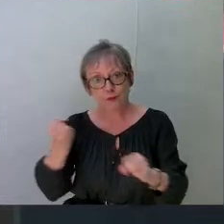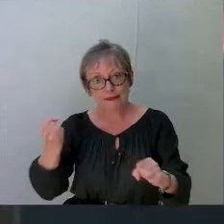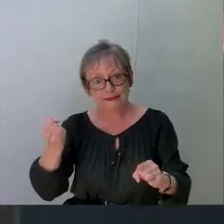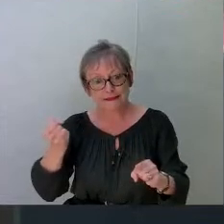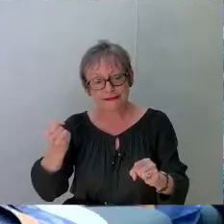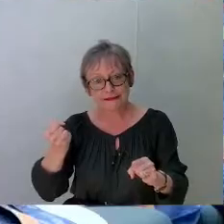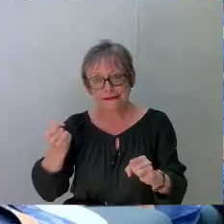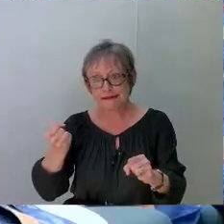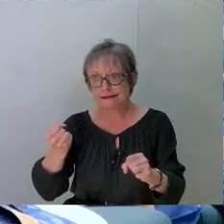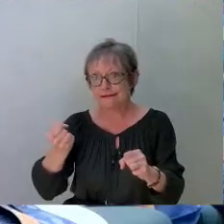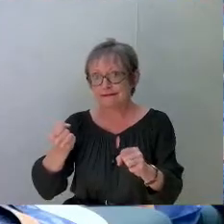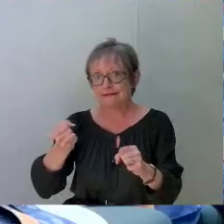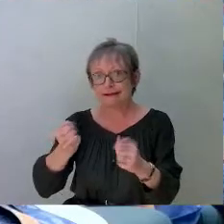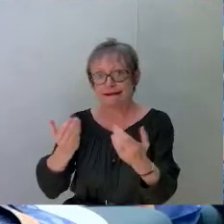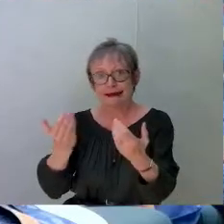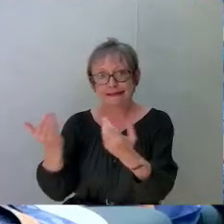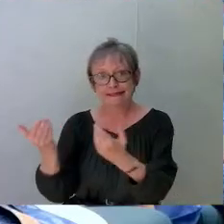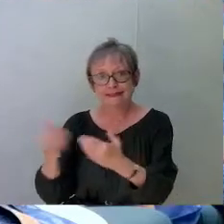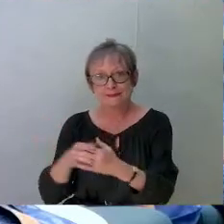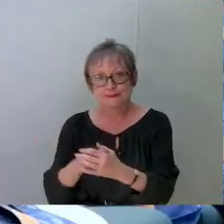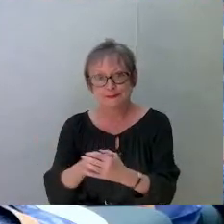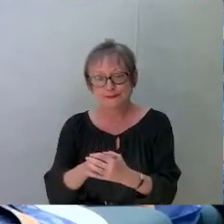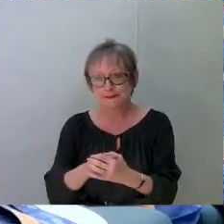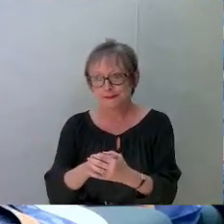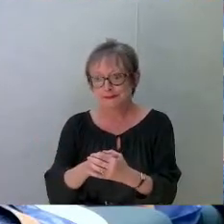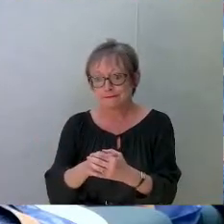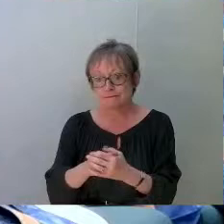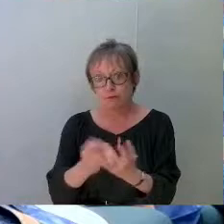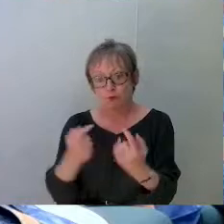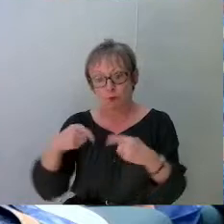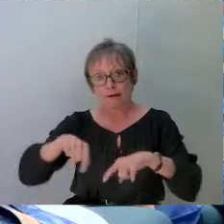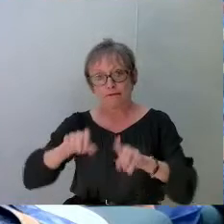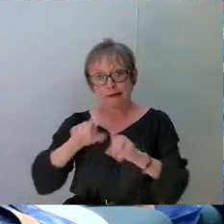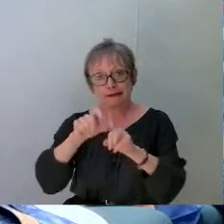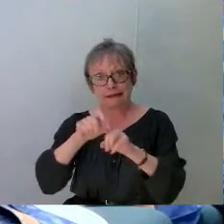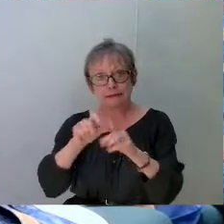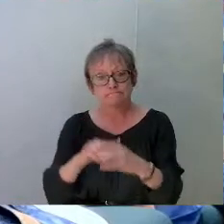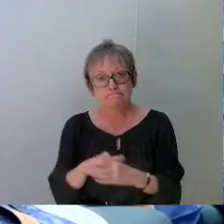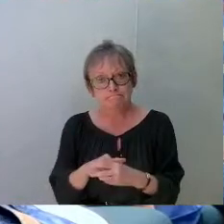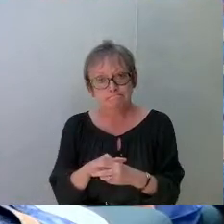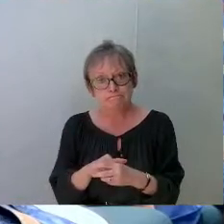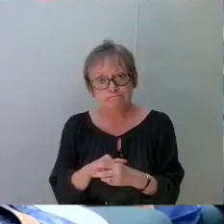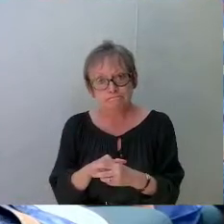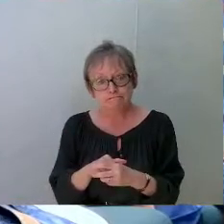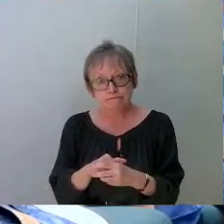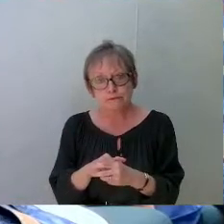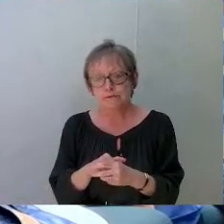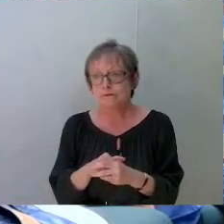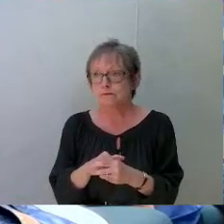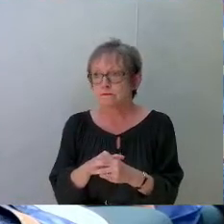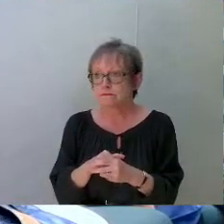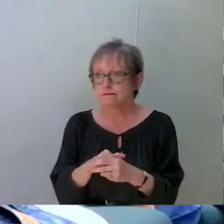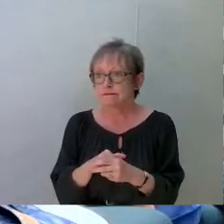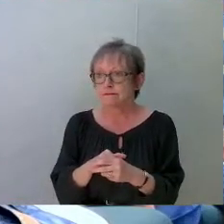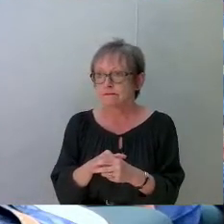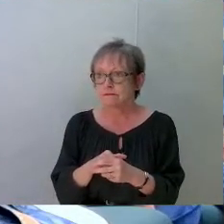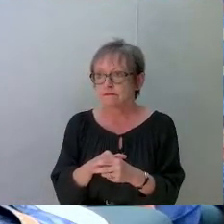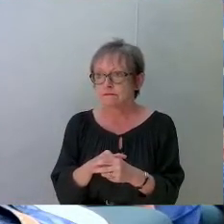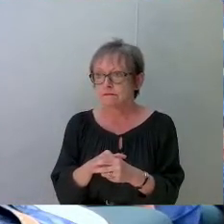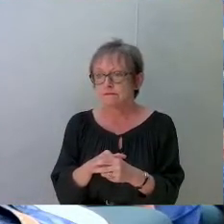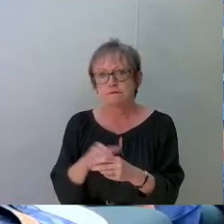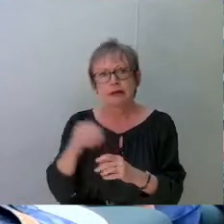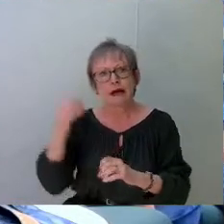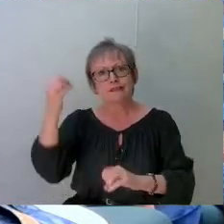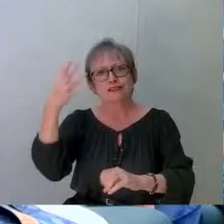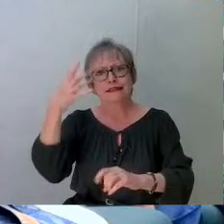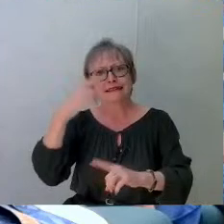graduands, and all our guests, welcome to Dundee. Welcome to the